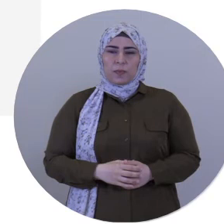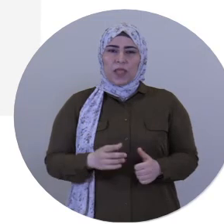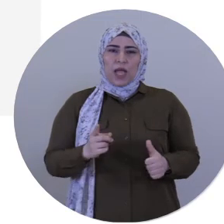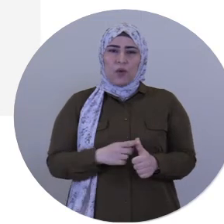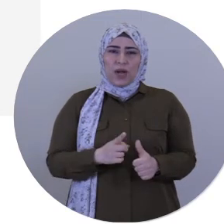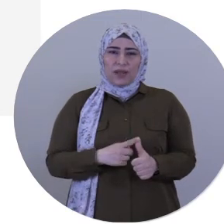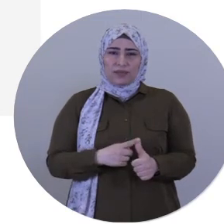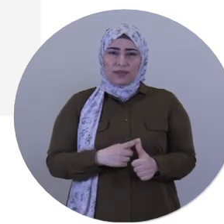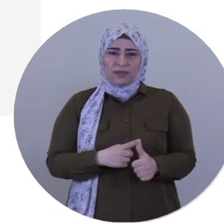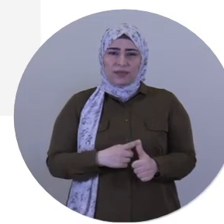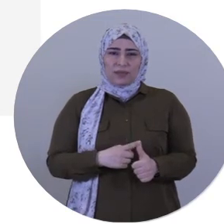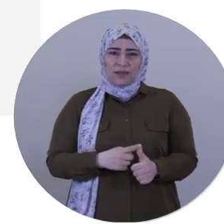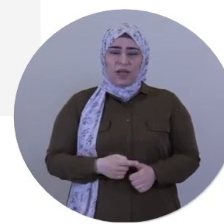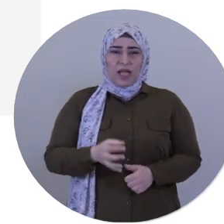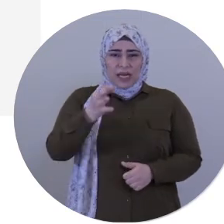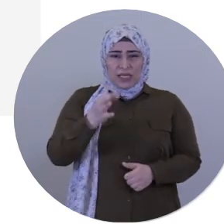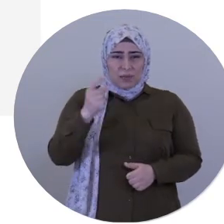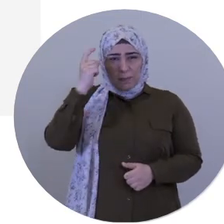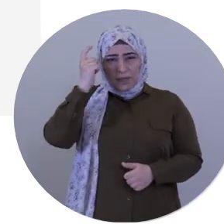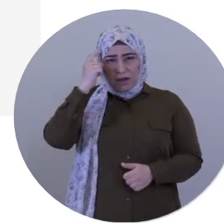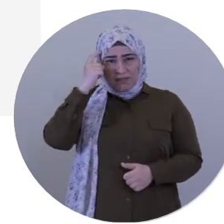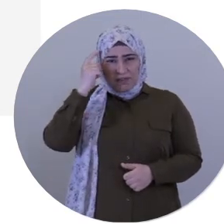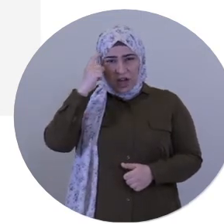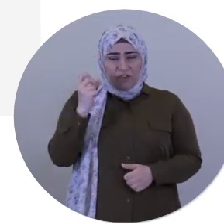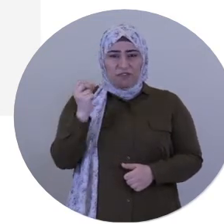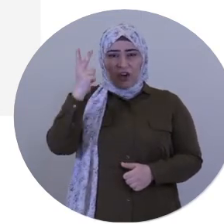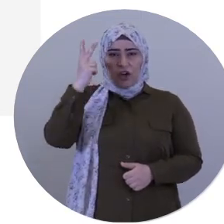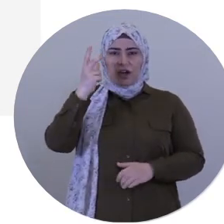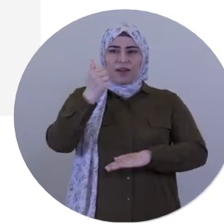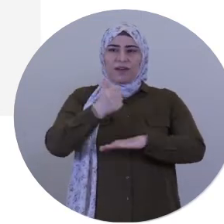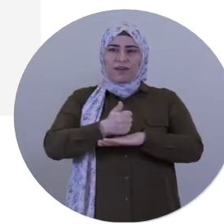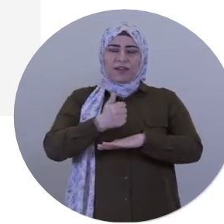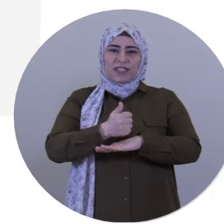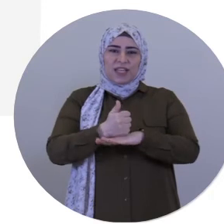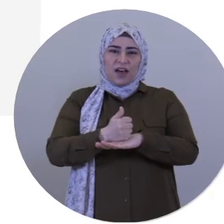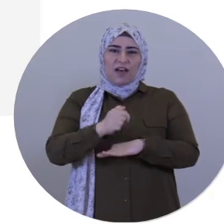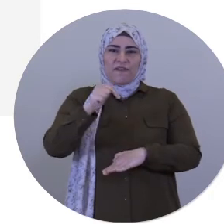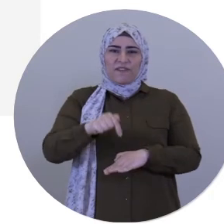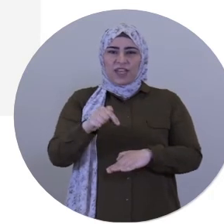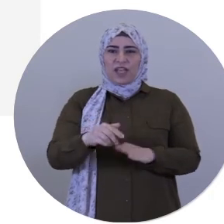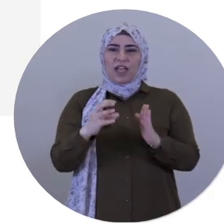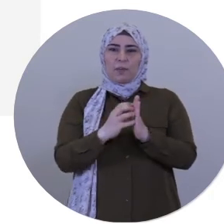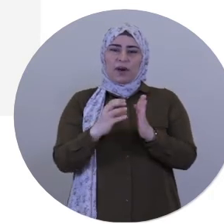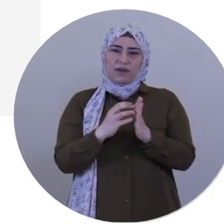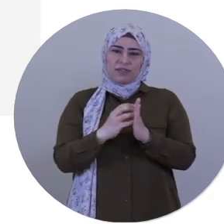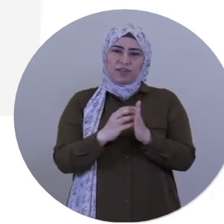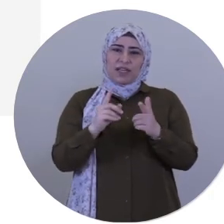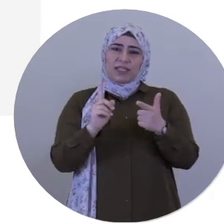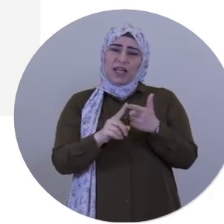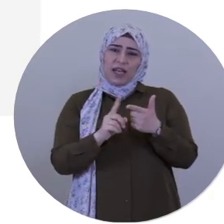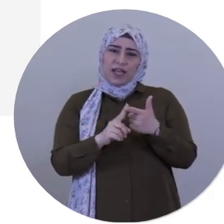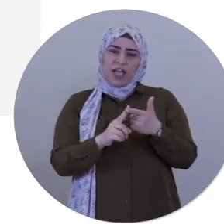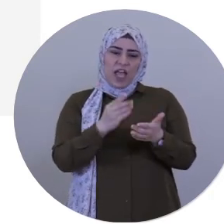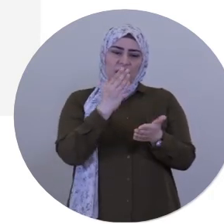Highlight the major points in the paragraph. After you highlight the points, break them into smaller pieces.